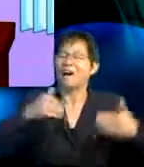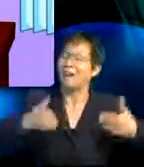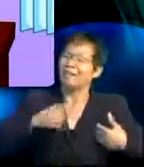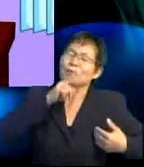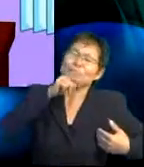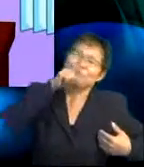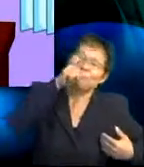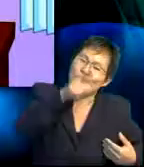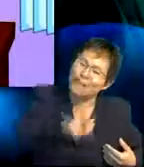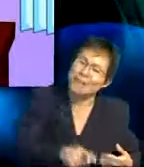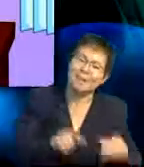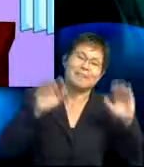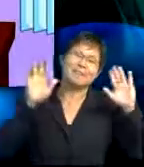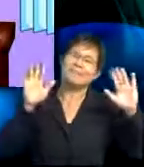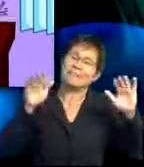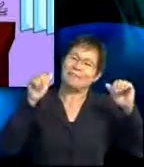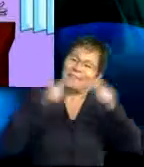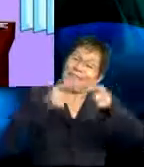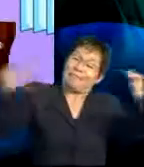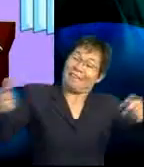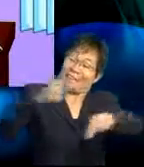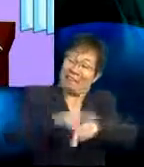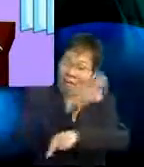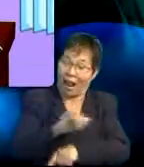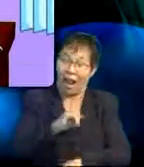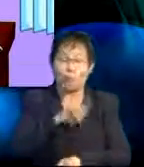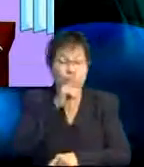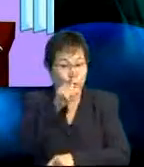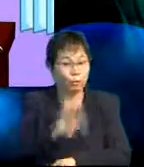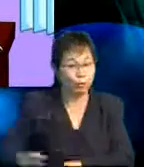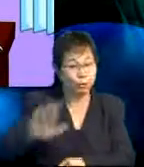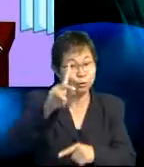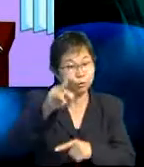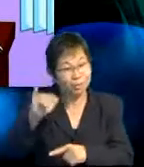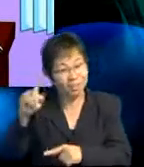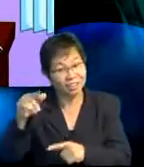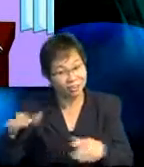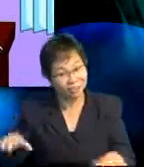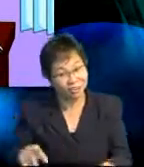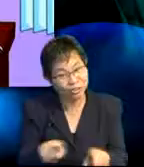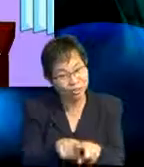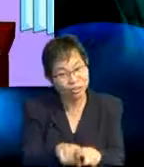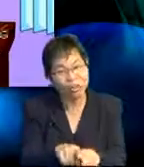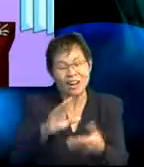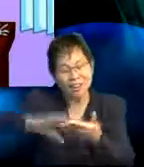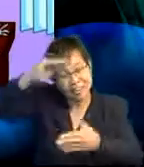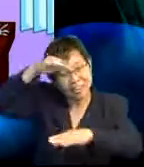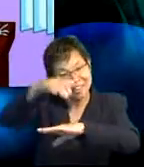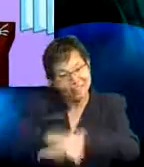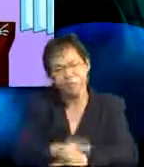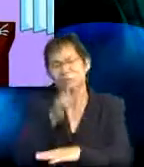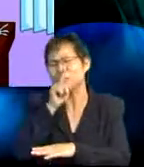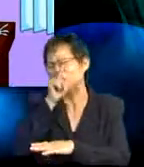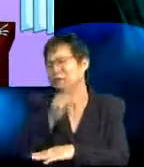had a really great time. And I'm sure you did too. Learning